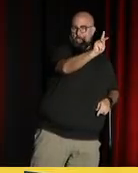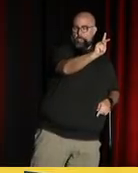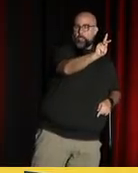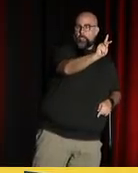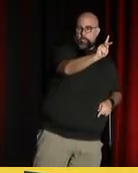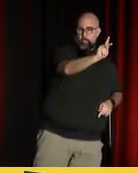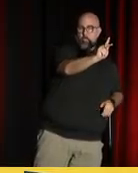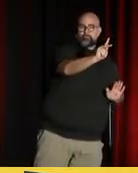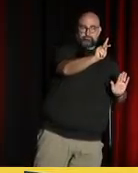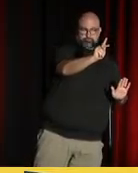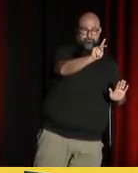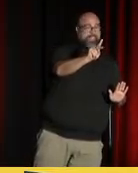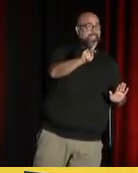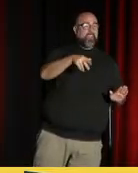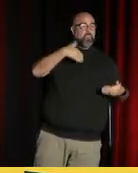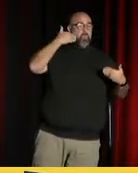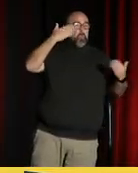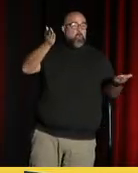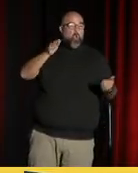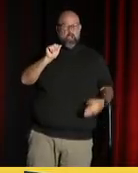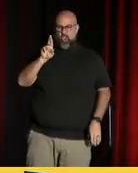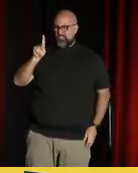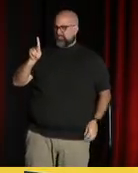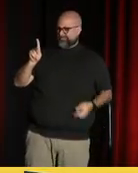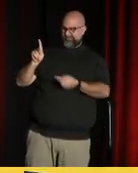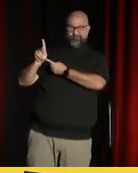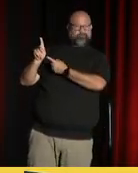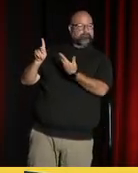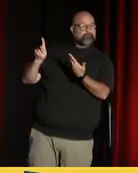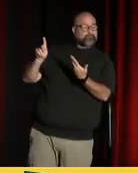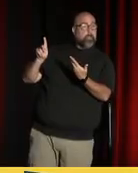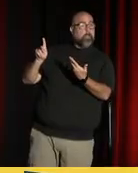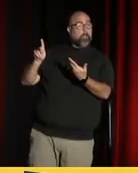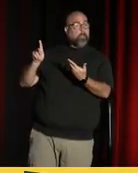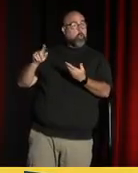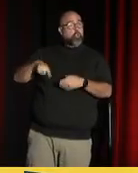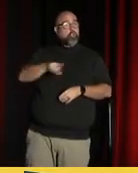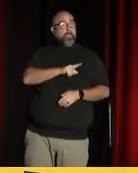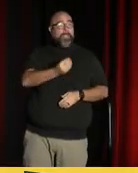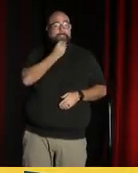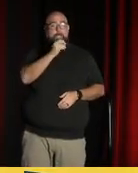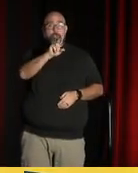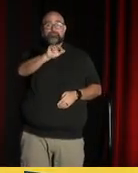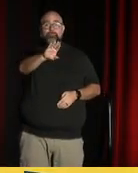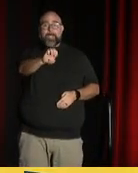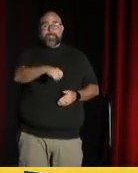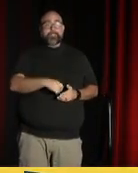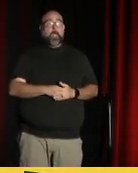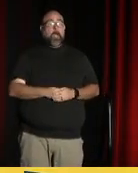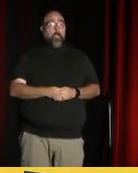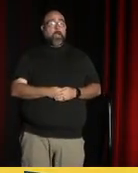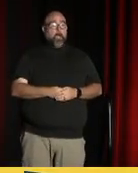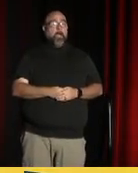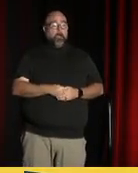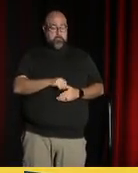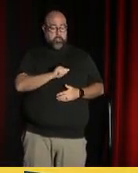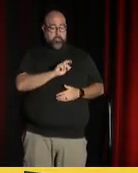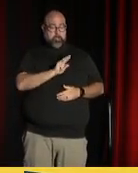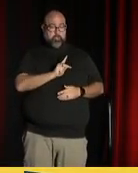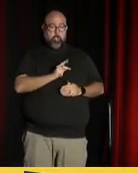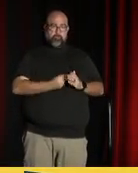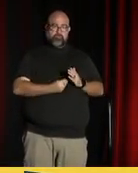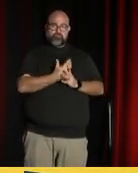Okay. If you don't know anything about Arkansas, do you guys eat rice? Yes? Arkansas